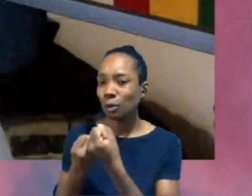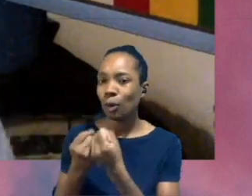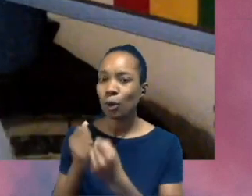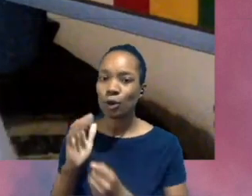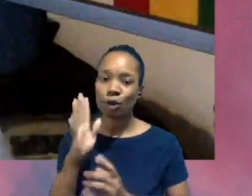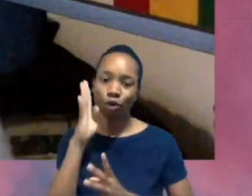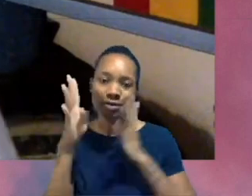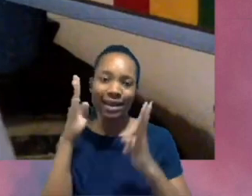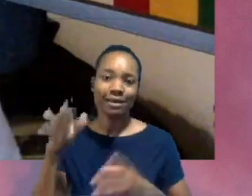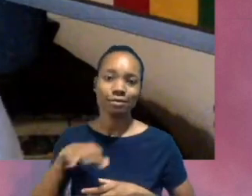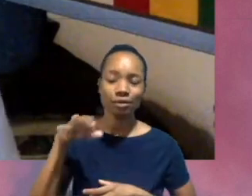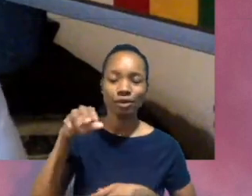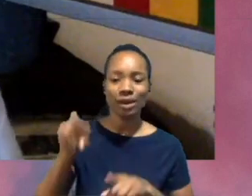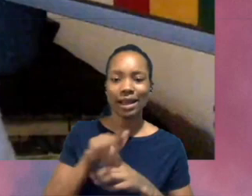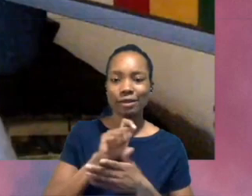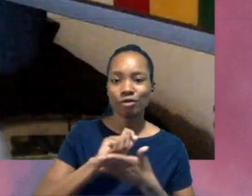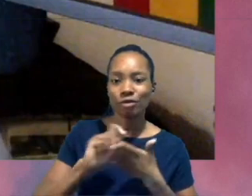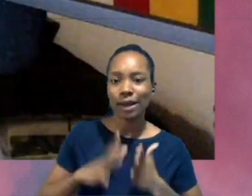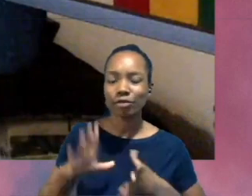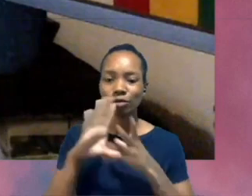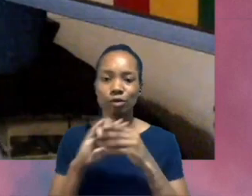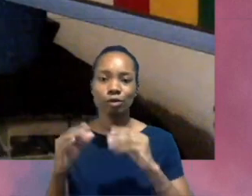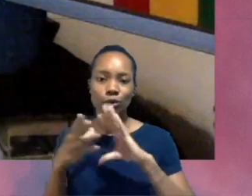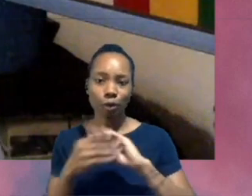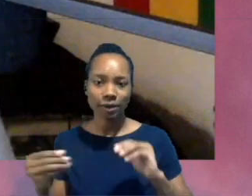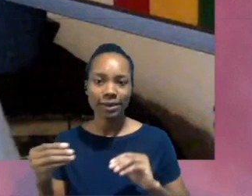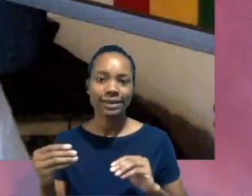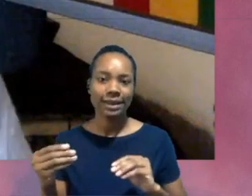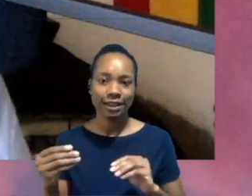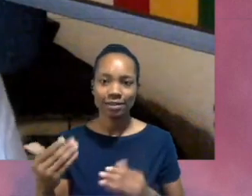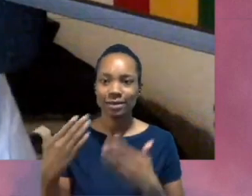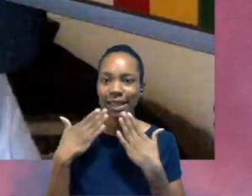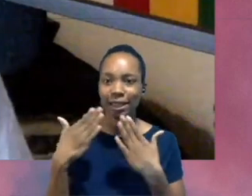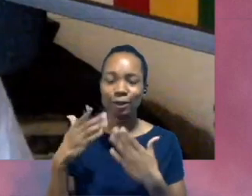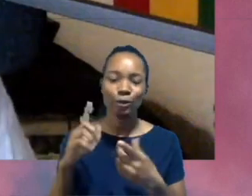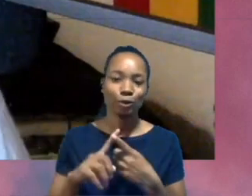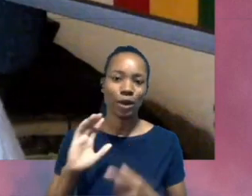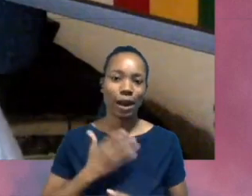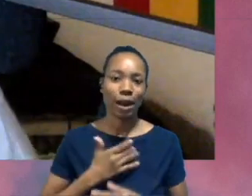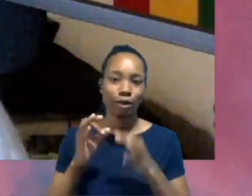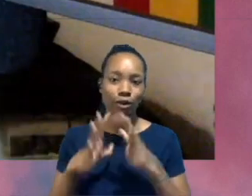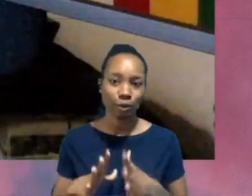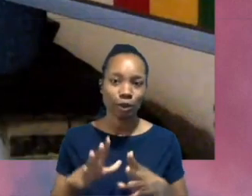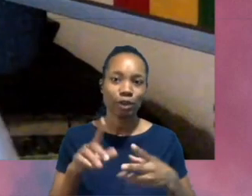you, special thank you to our ASL interpreters, Trisha and Glow, for real.